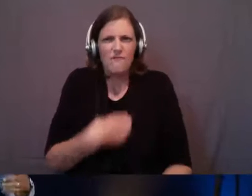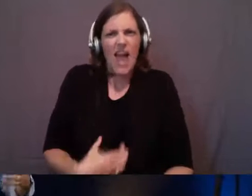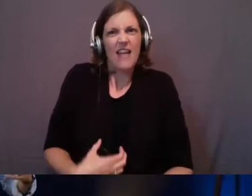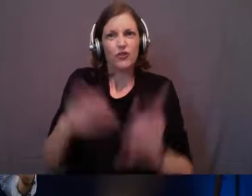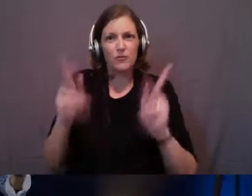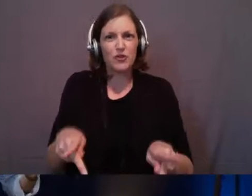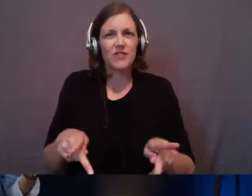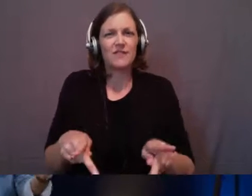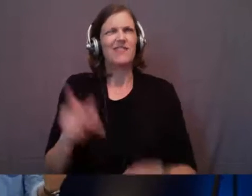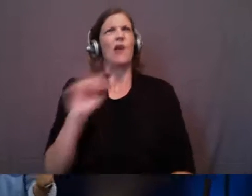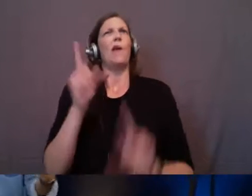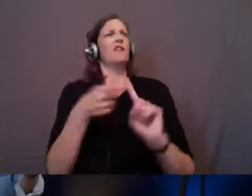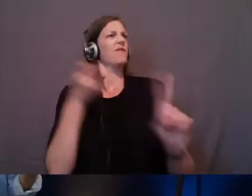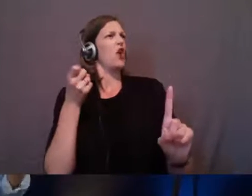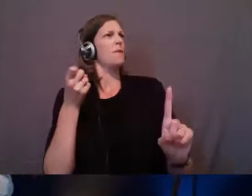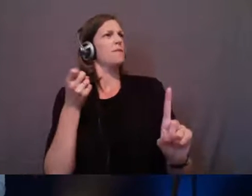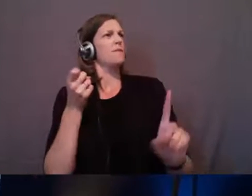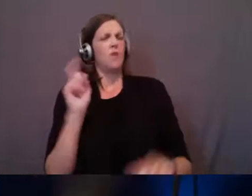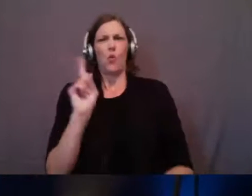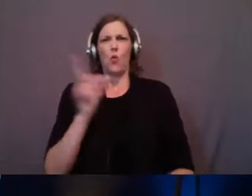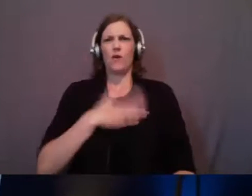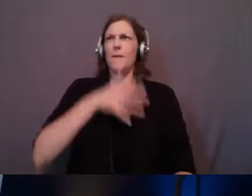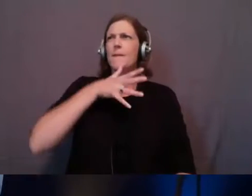week about where did my parents model for that